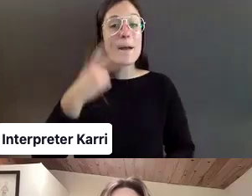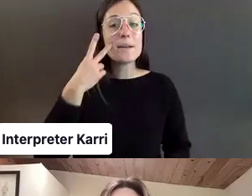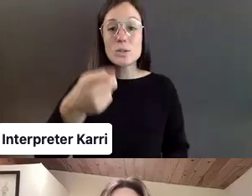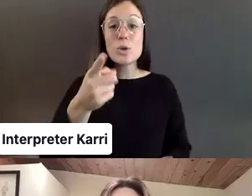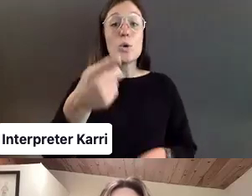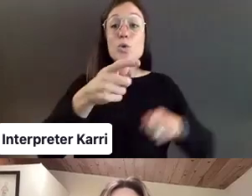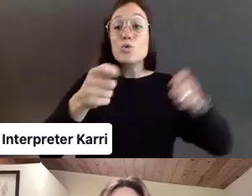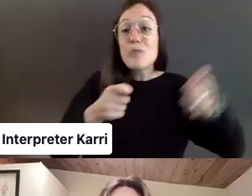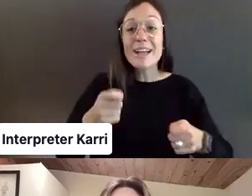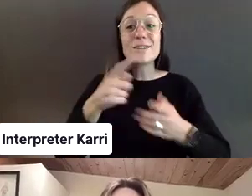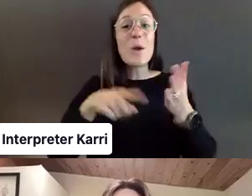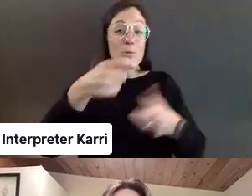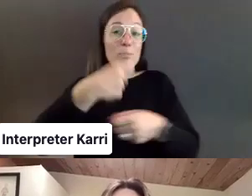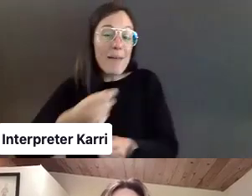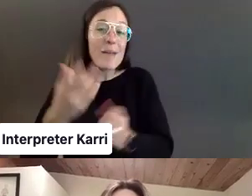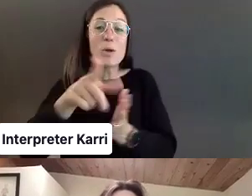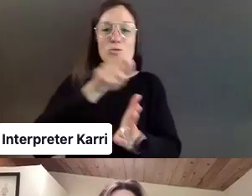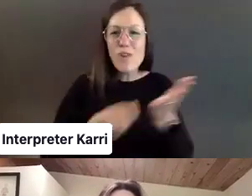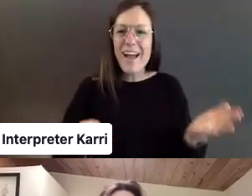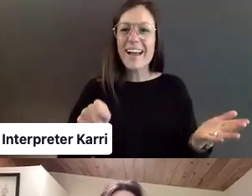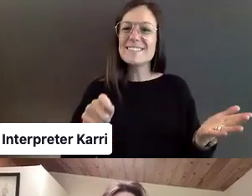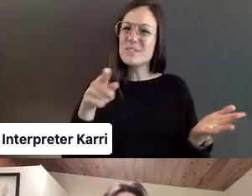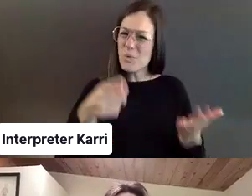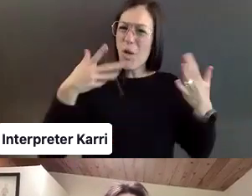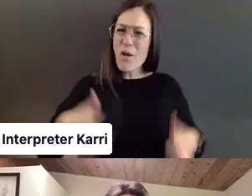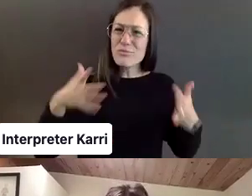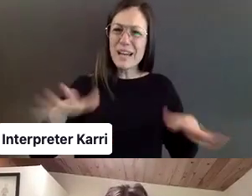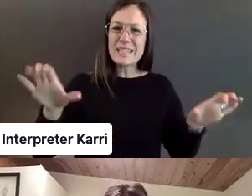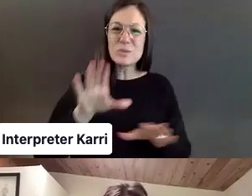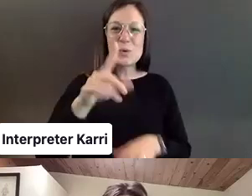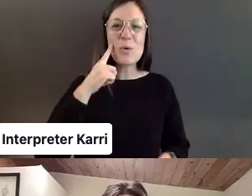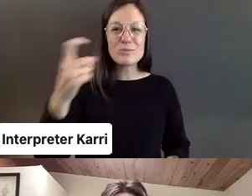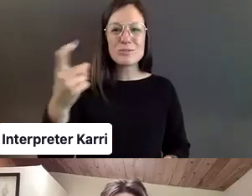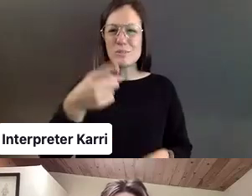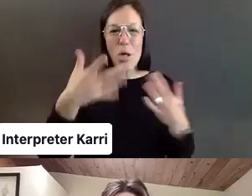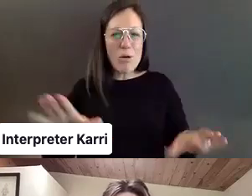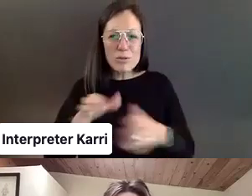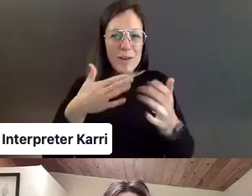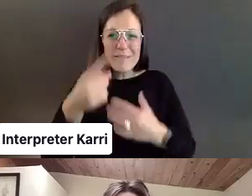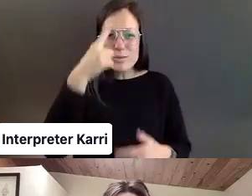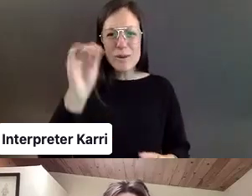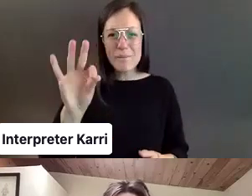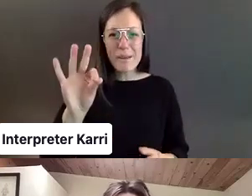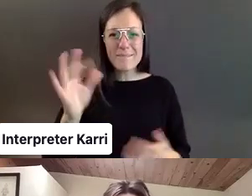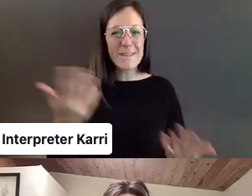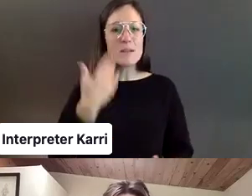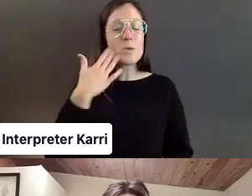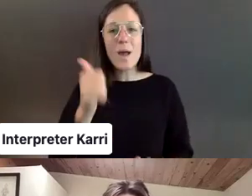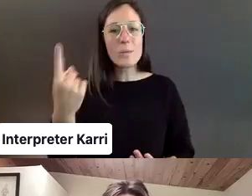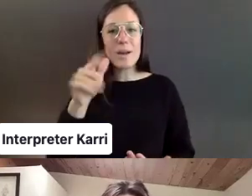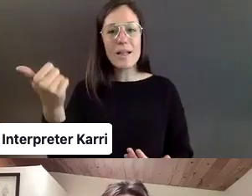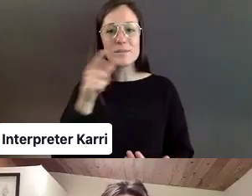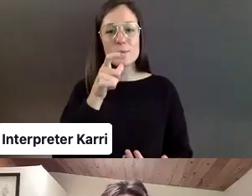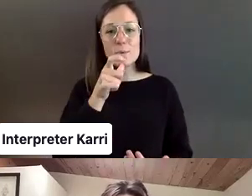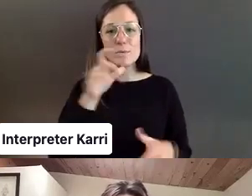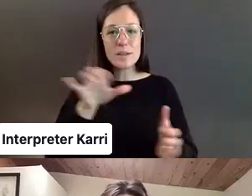you're making, what you're writing, you feel like you're already doing whatever it is you dream of. I don't know anyone else who's